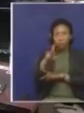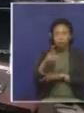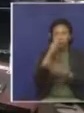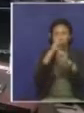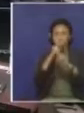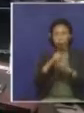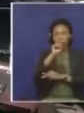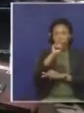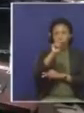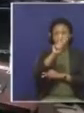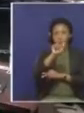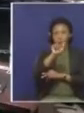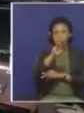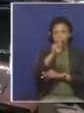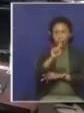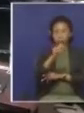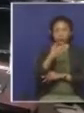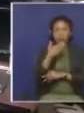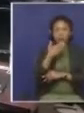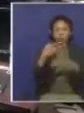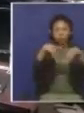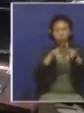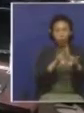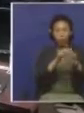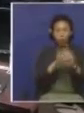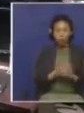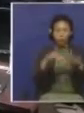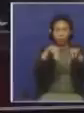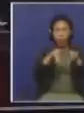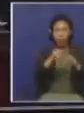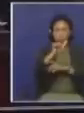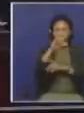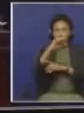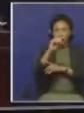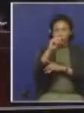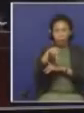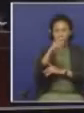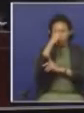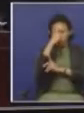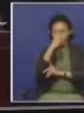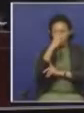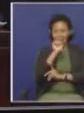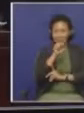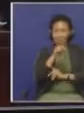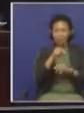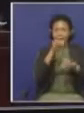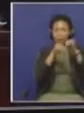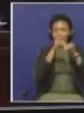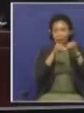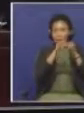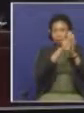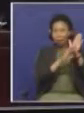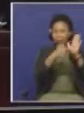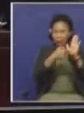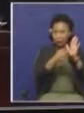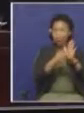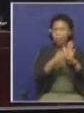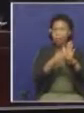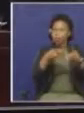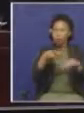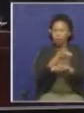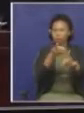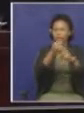Thank you, Chairperson. Chairperson, the ACDP believes this amendment bill is a step in the right direction in ensuring